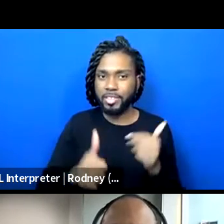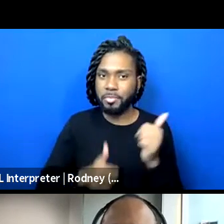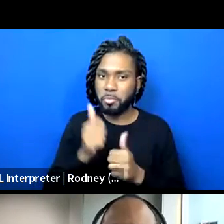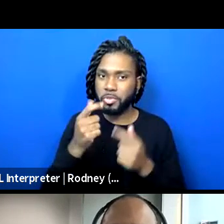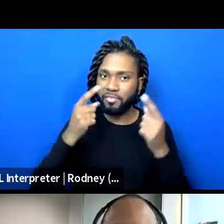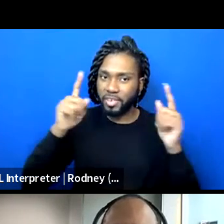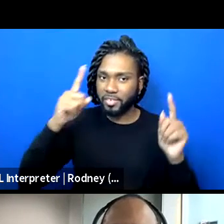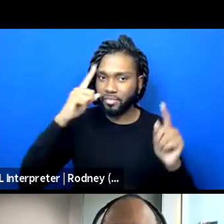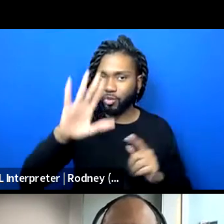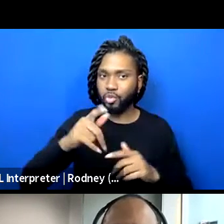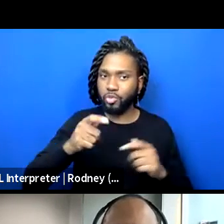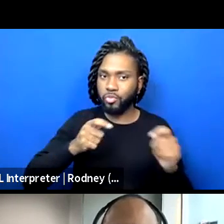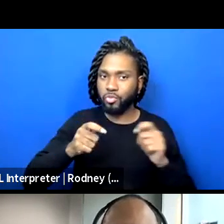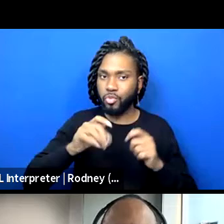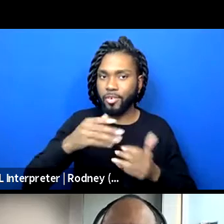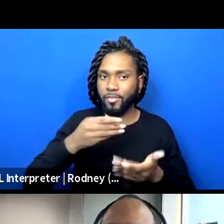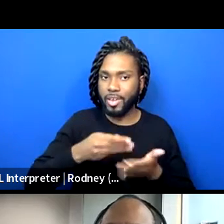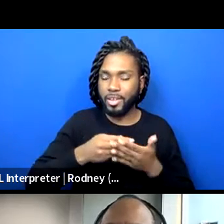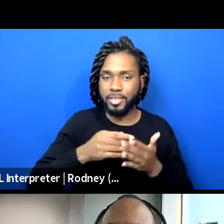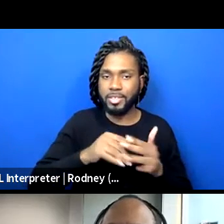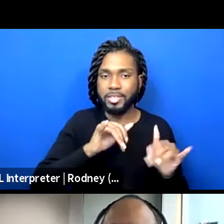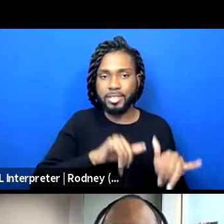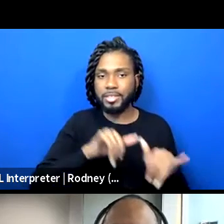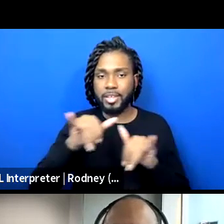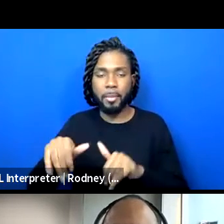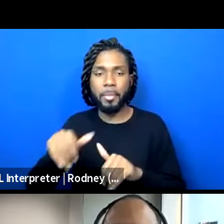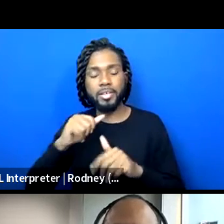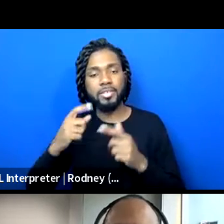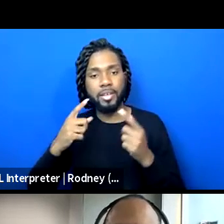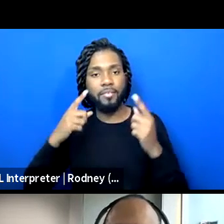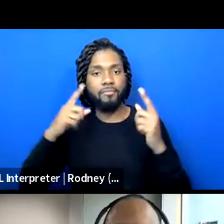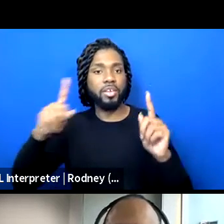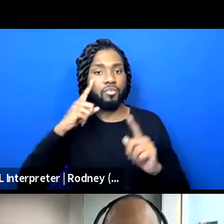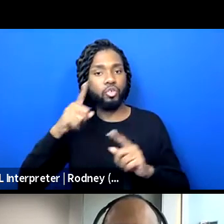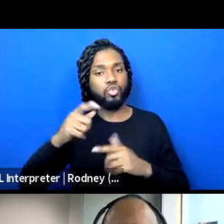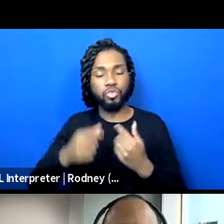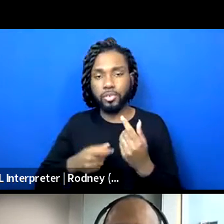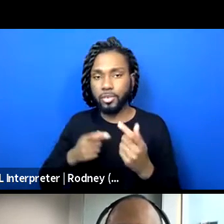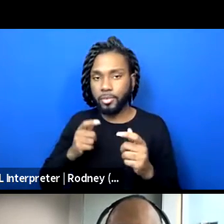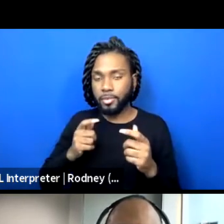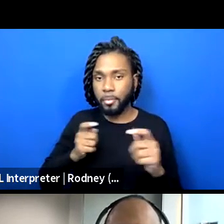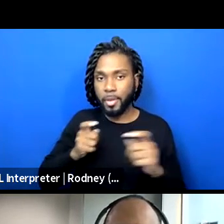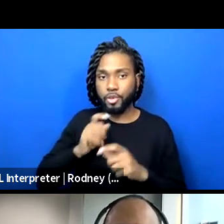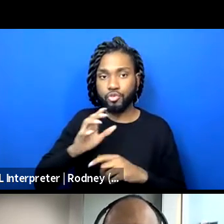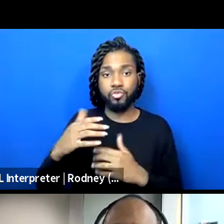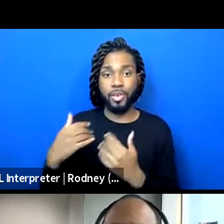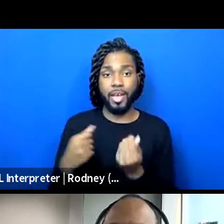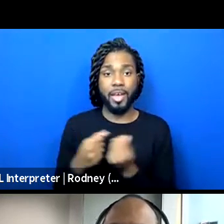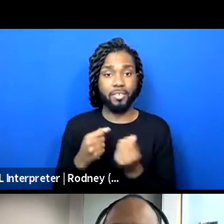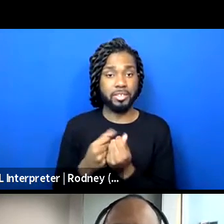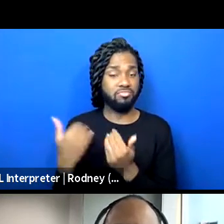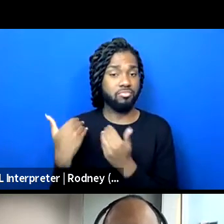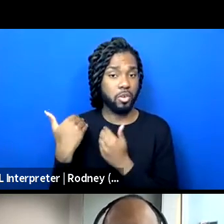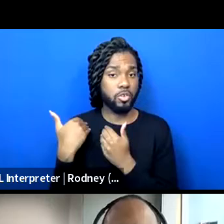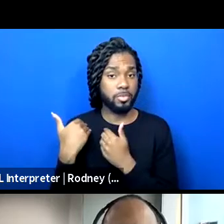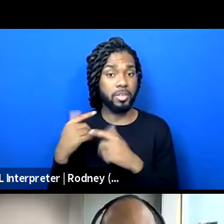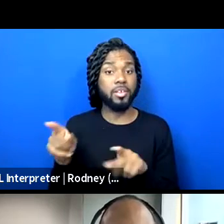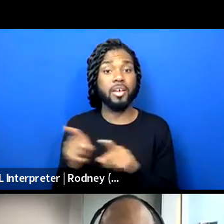your finances any more than it is the most effective or efficient way to manage your advocacy responsibilities